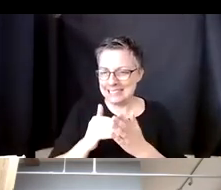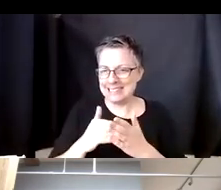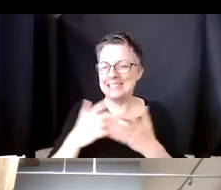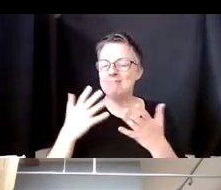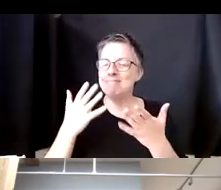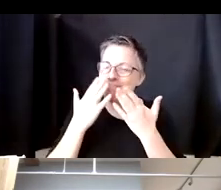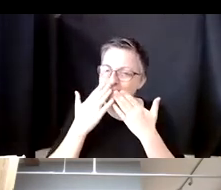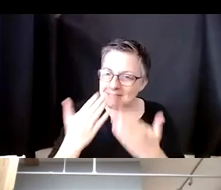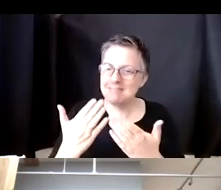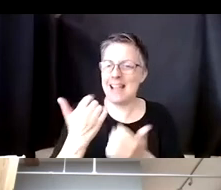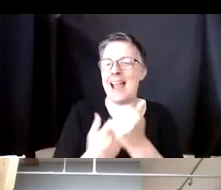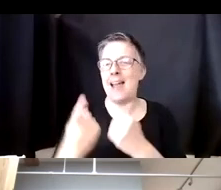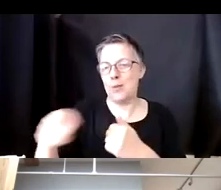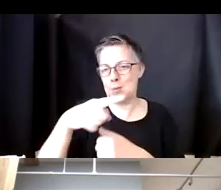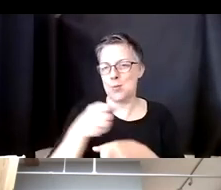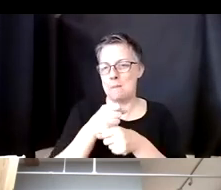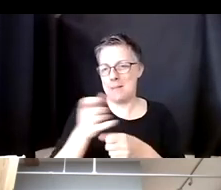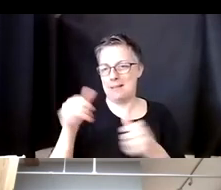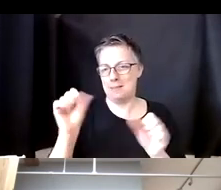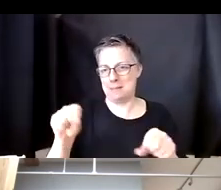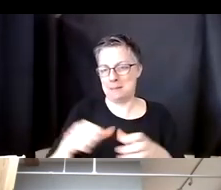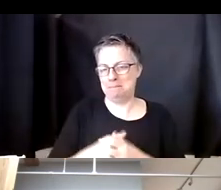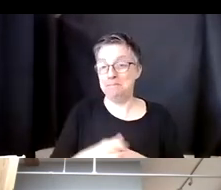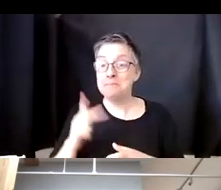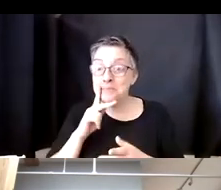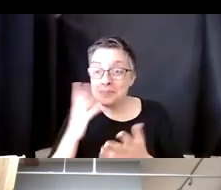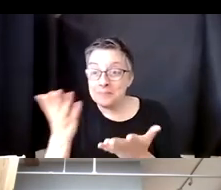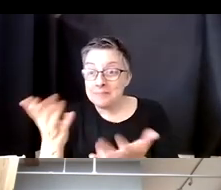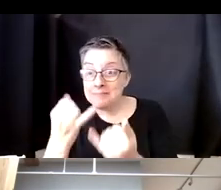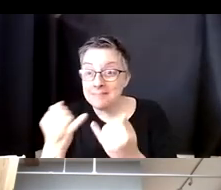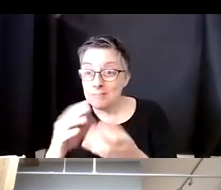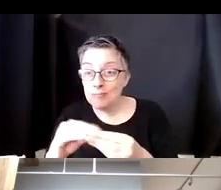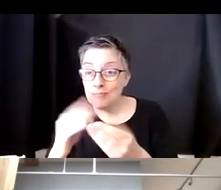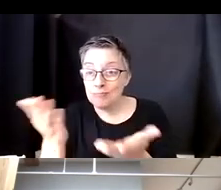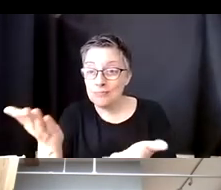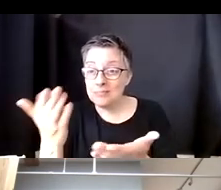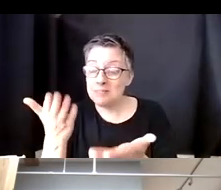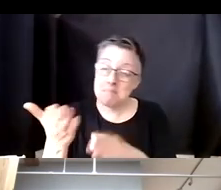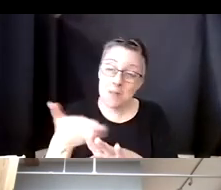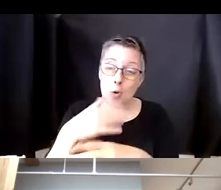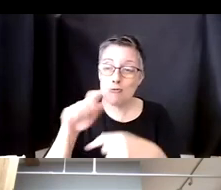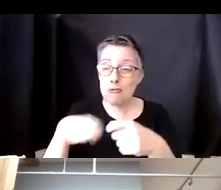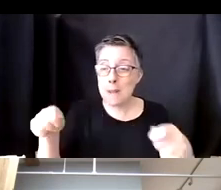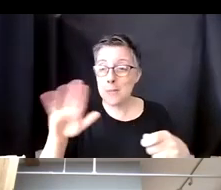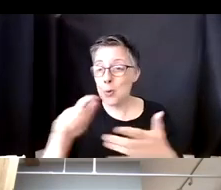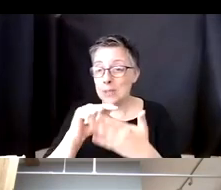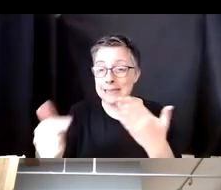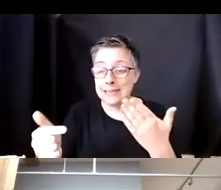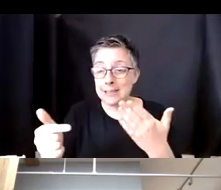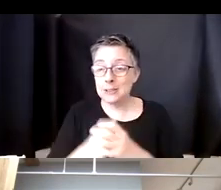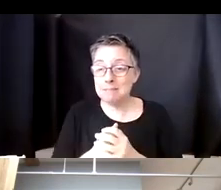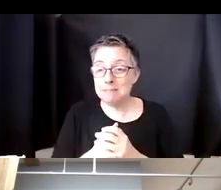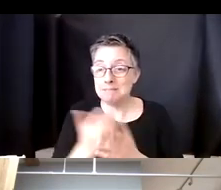thank everyone who made this possible. Carrie, is there anything you would like to say before we wrap up your series on